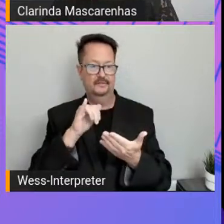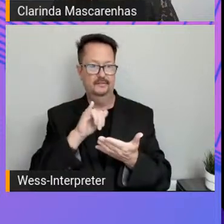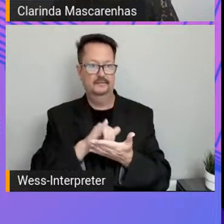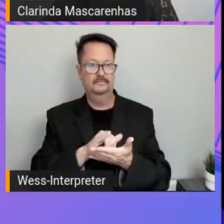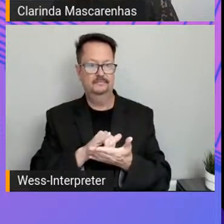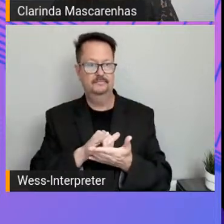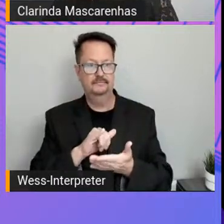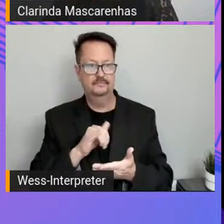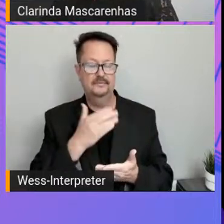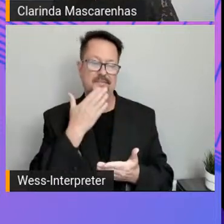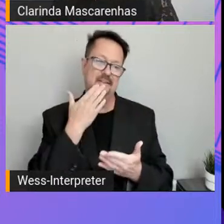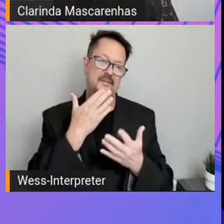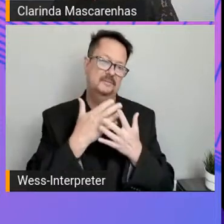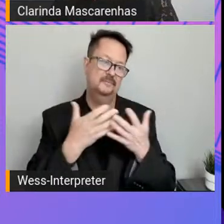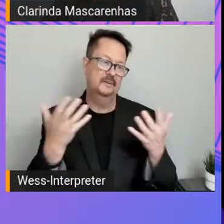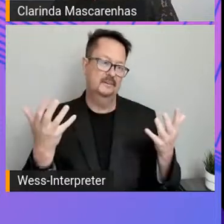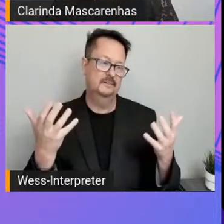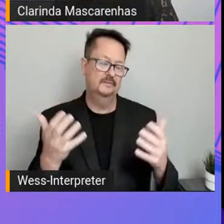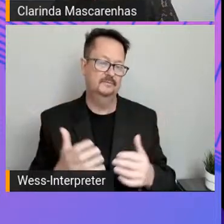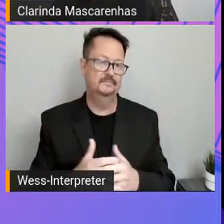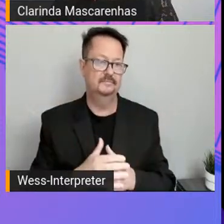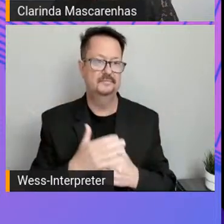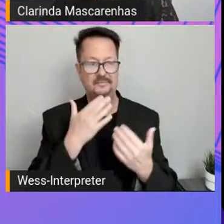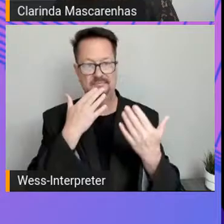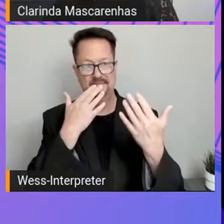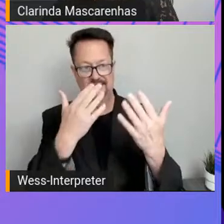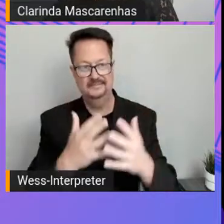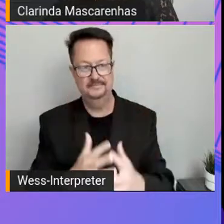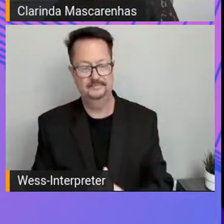you so much, everybody. Thank you.